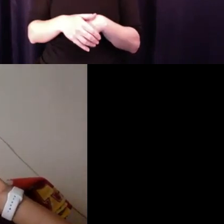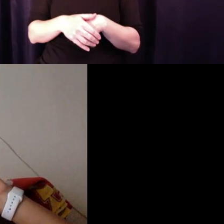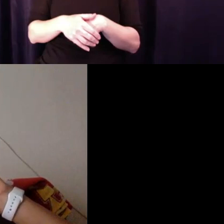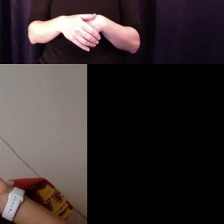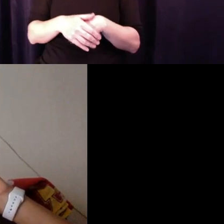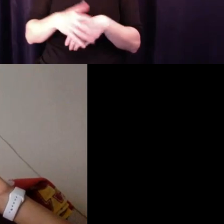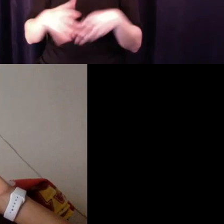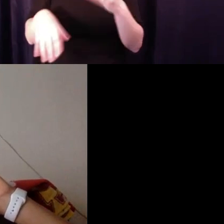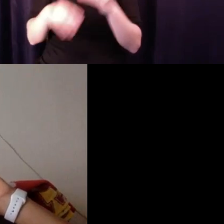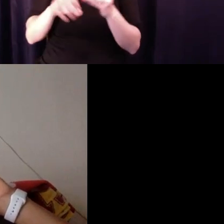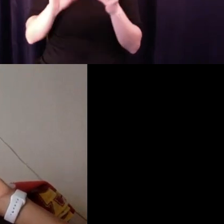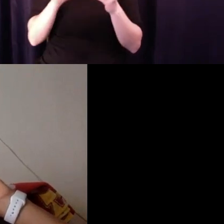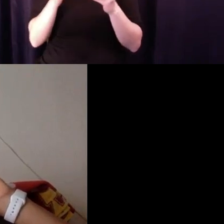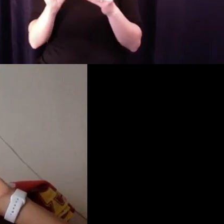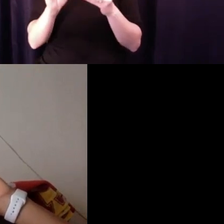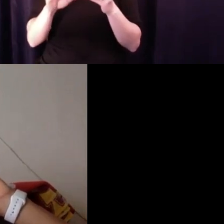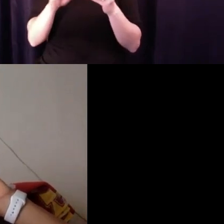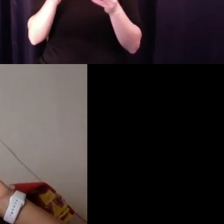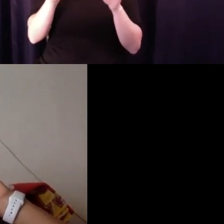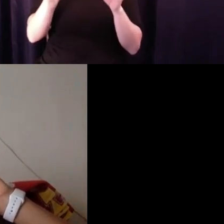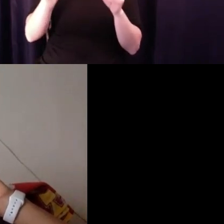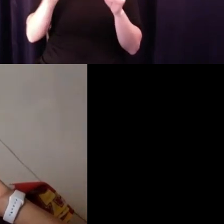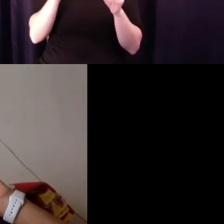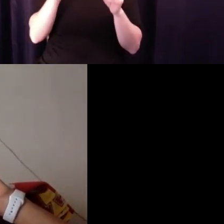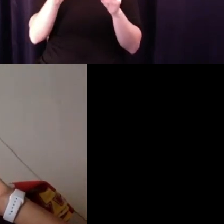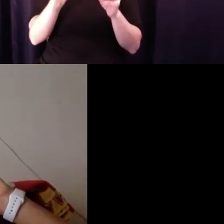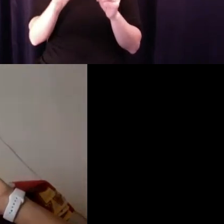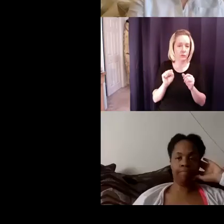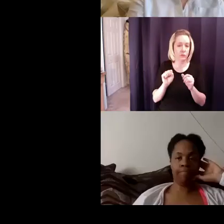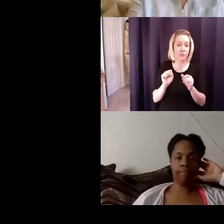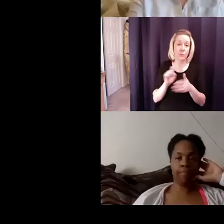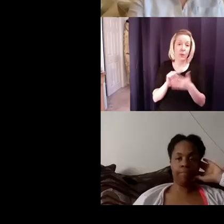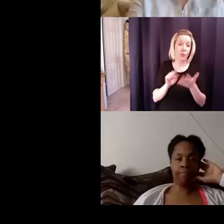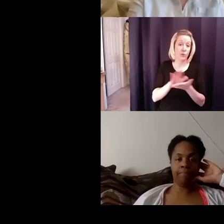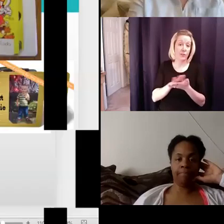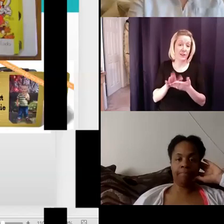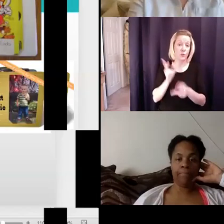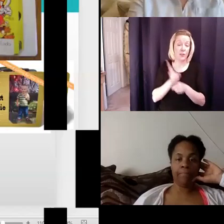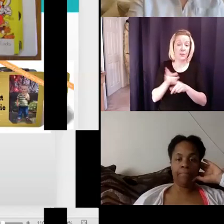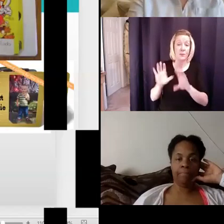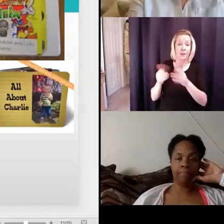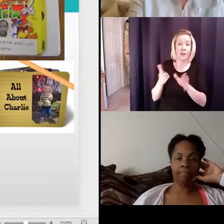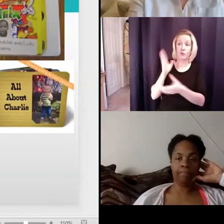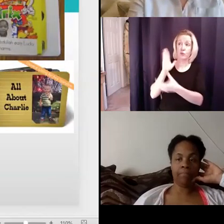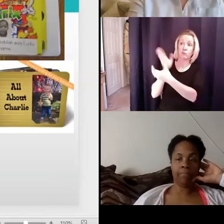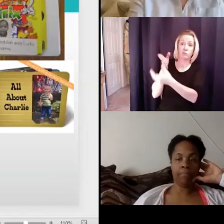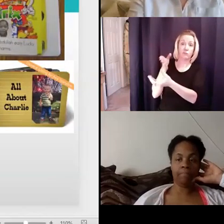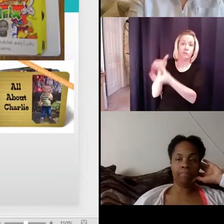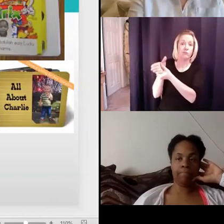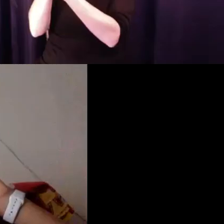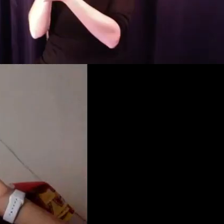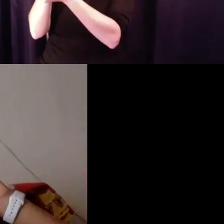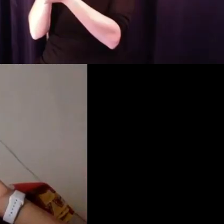along with that experience. But those are really nice to have in the classroom library, and it's something that your child